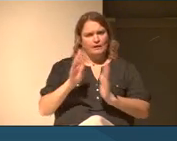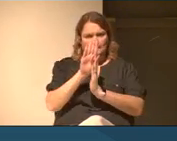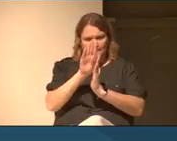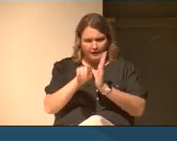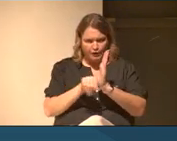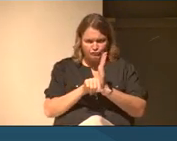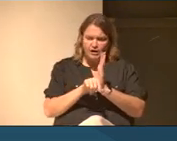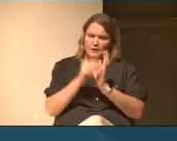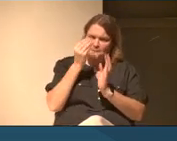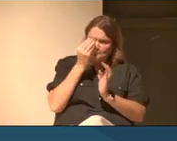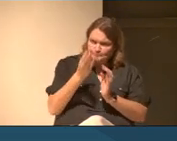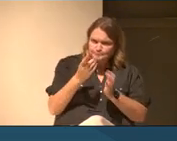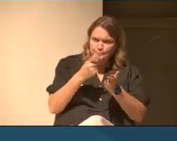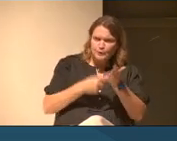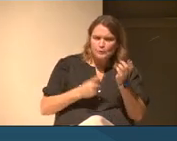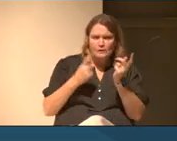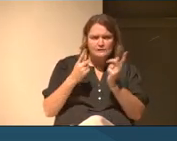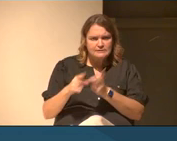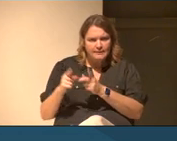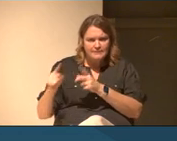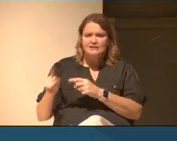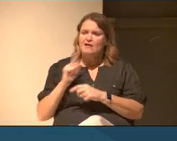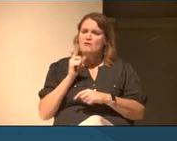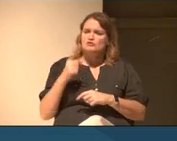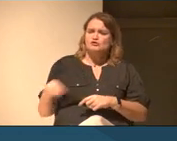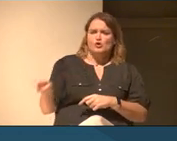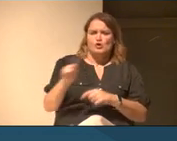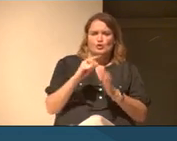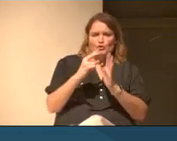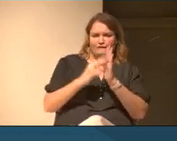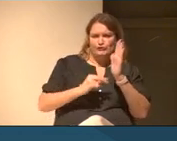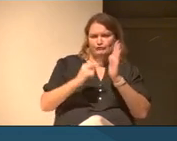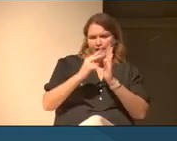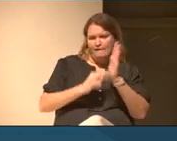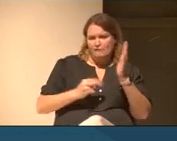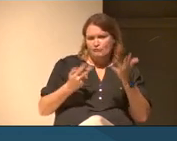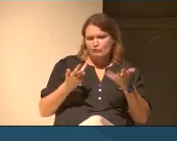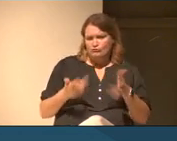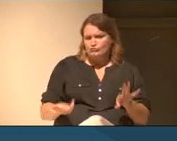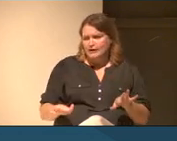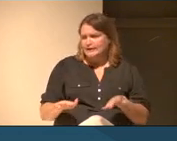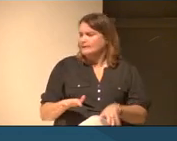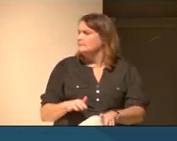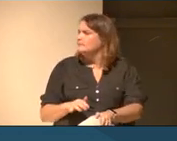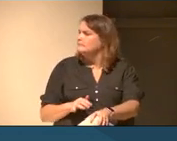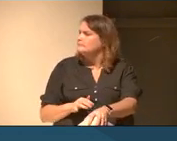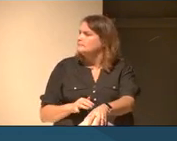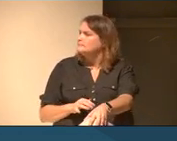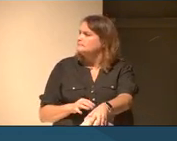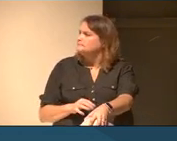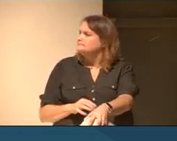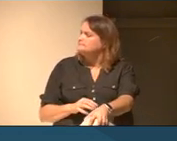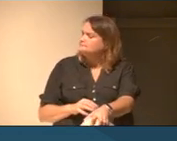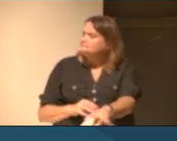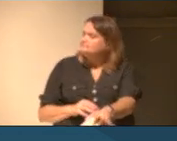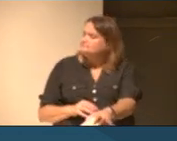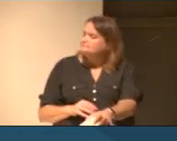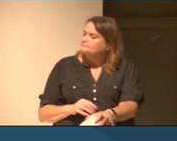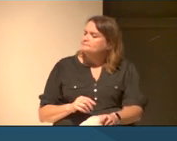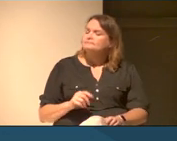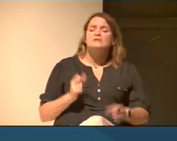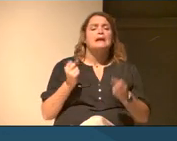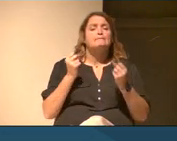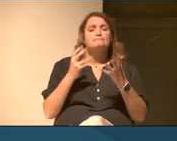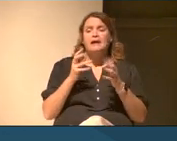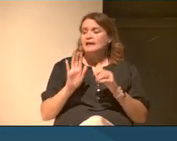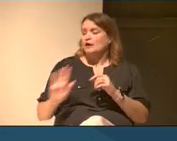happening in the ocean, at least sort of. I'm sure you've read about it in bits and pieces, but just to pull it together in one bit of this talk. And of course, many of